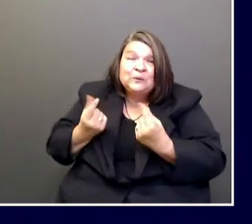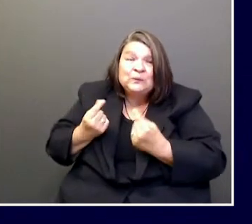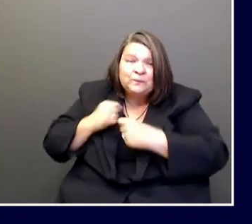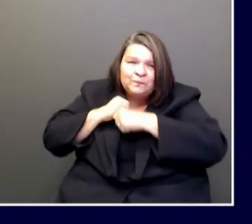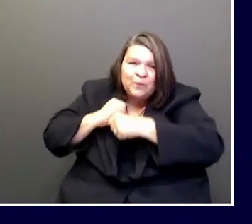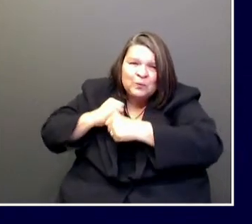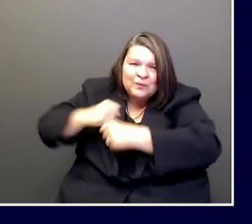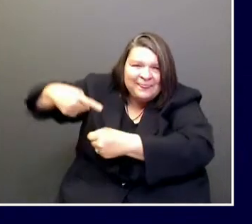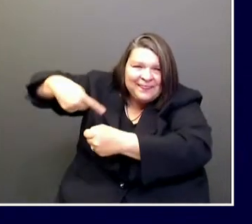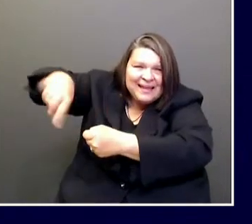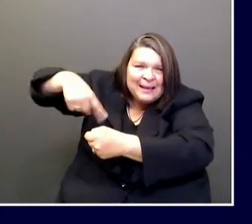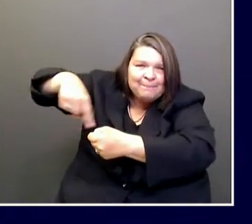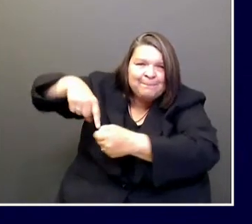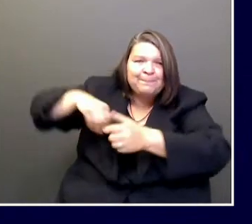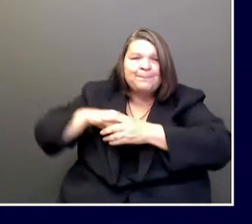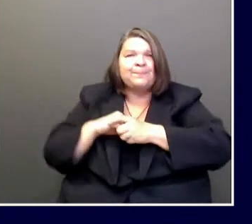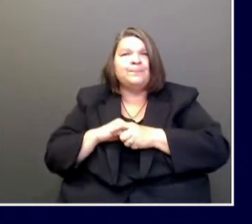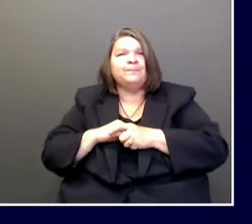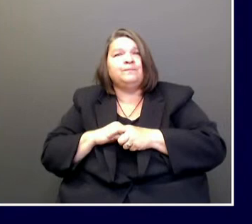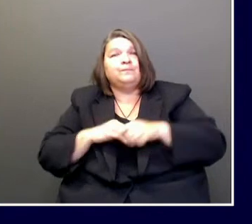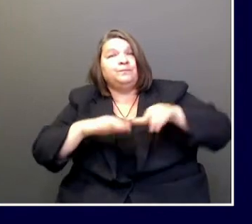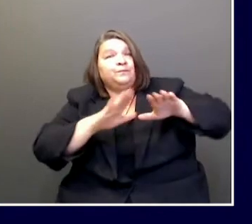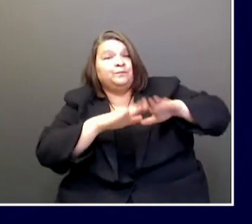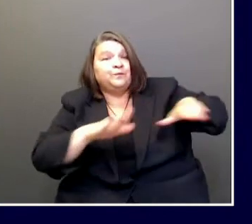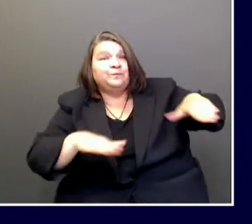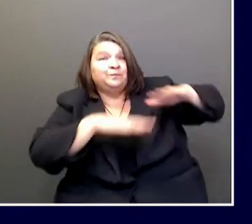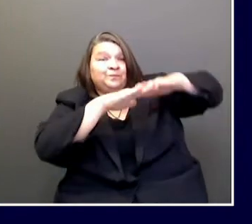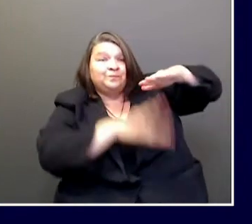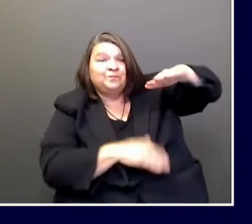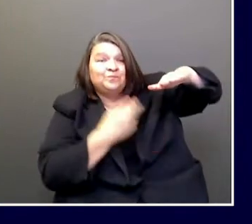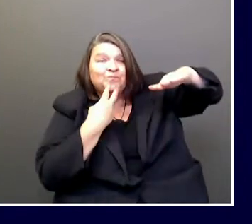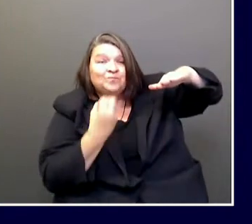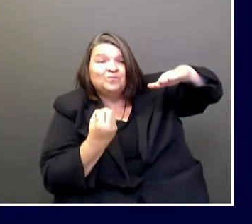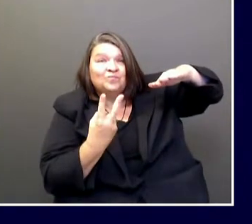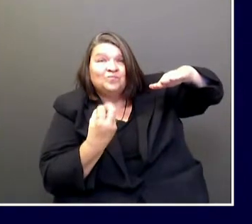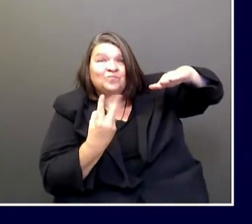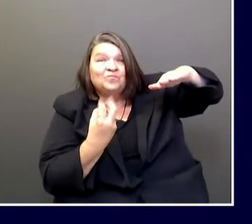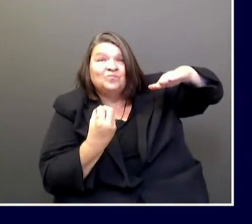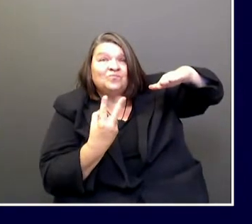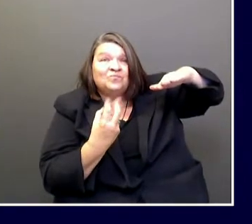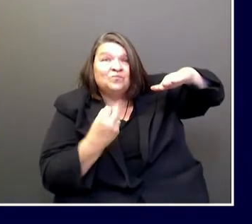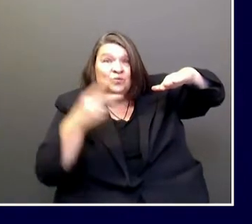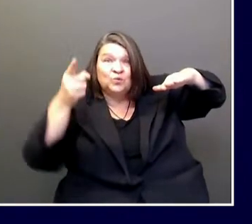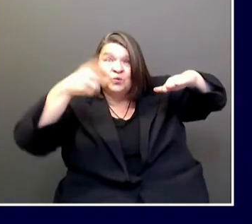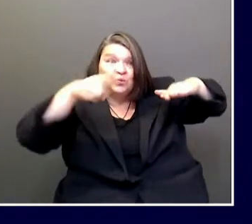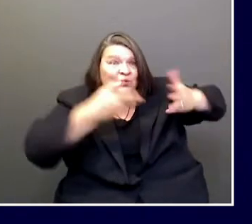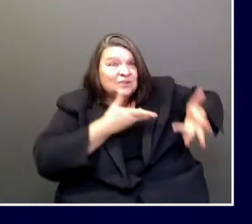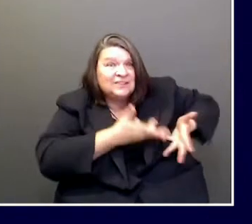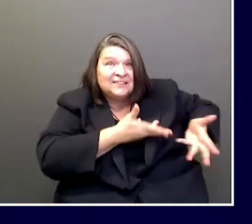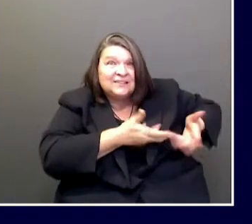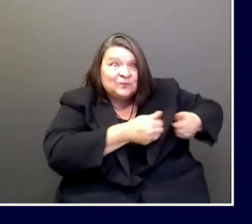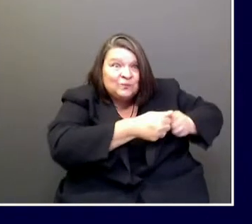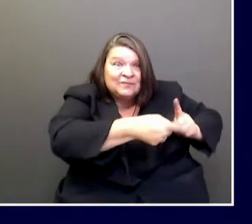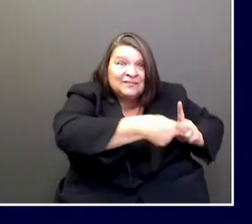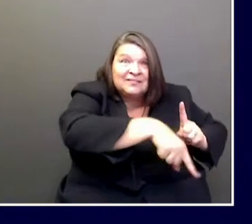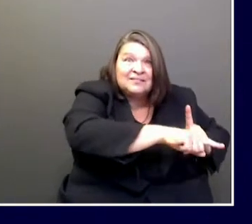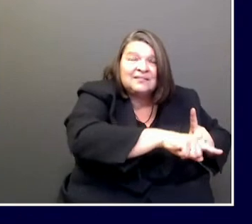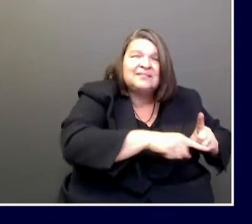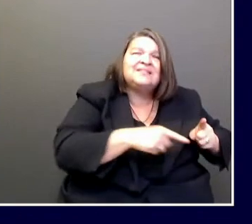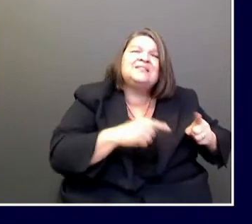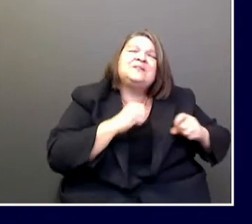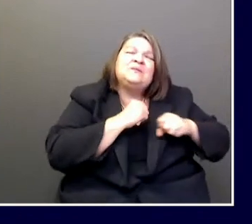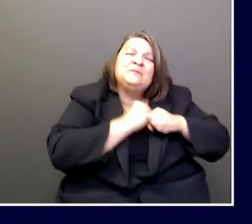regular contact with vulnerable folks, isn't something that's necessary. That's how good they are. Thank